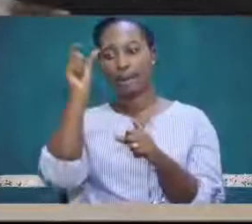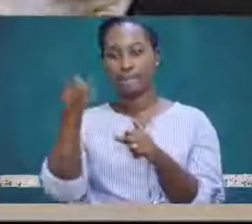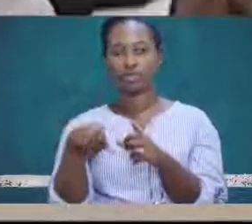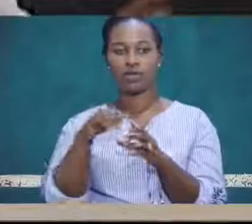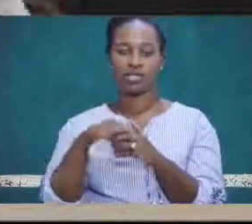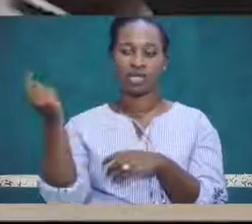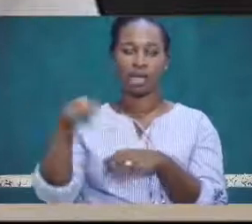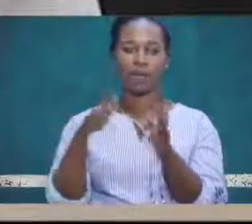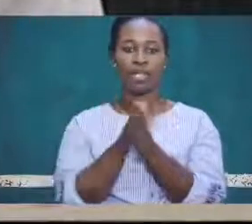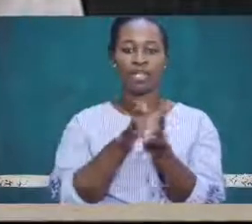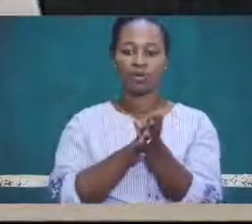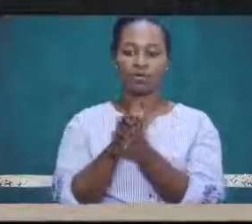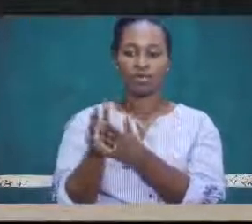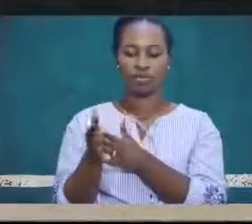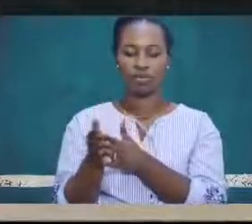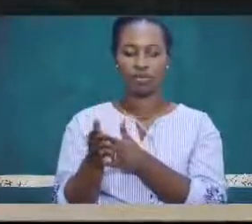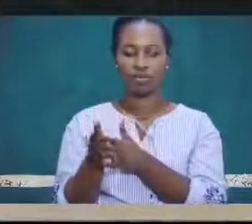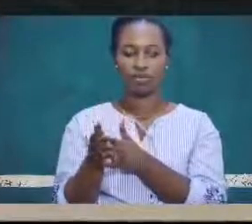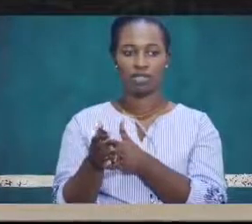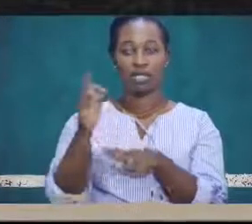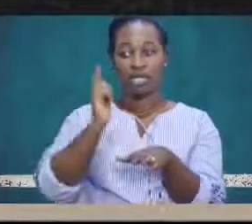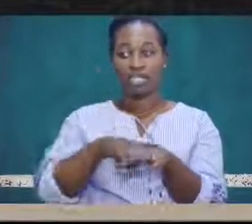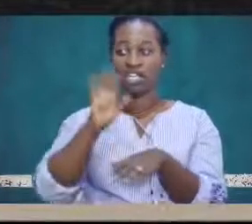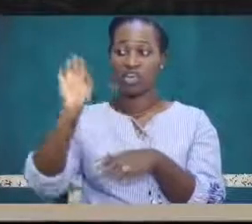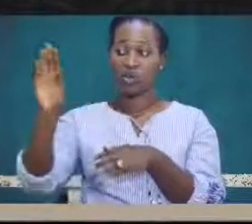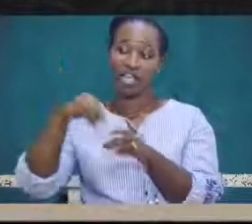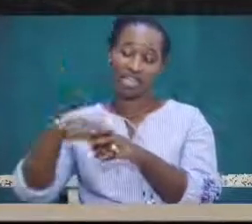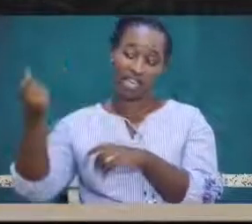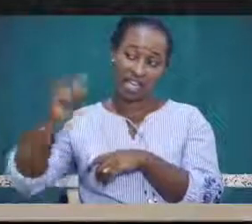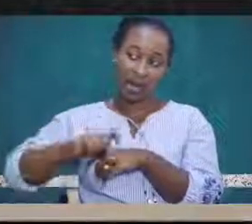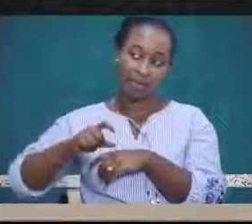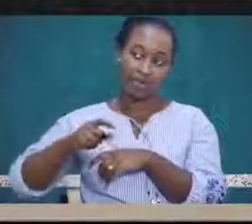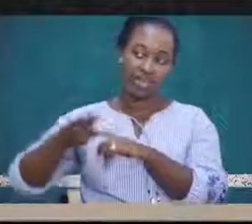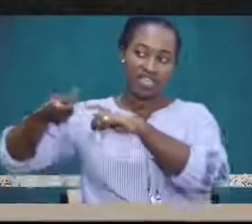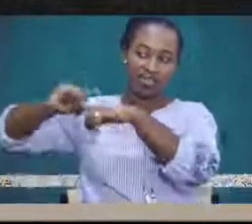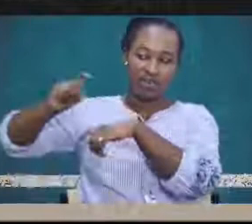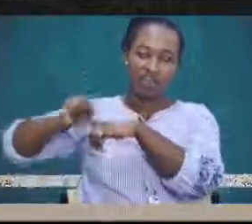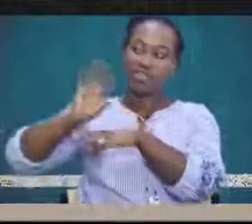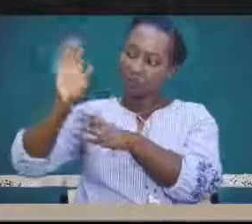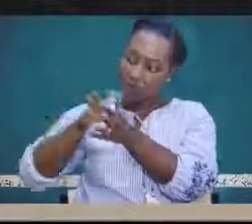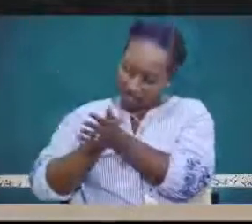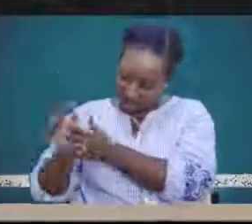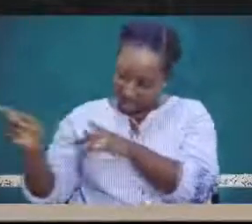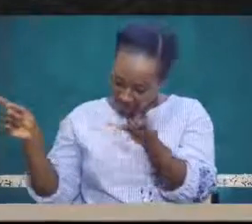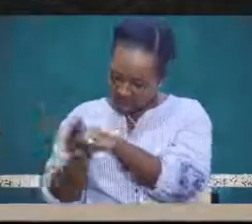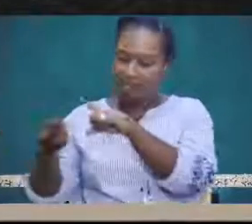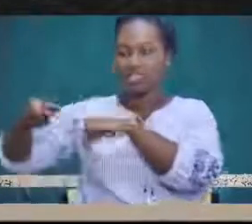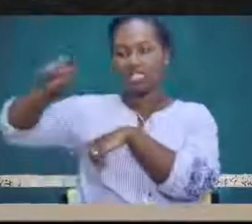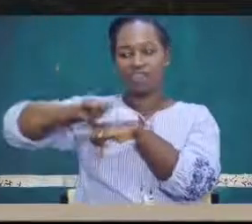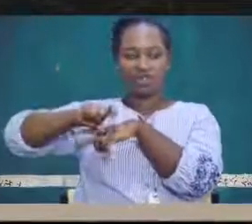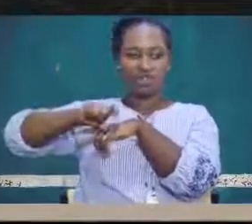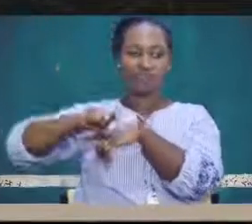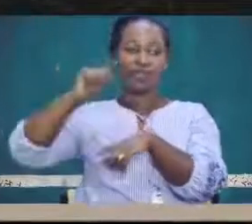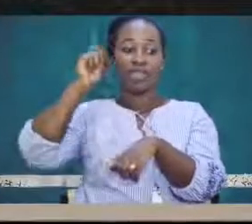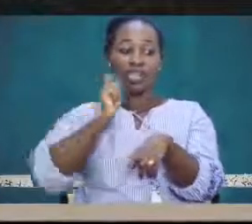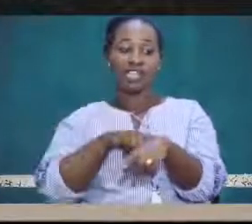income and consumption expenditure, when your income increases, we expect your consumption also to increase. And